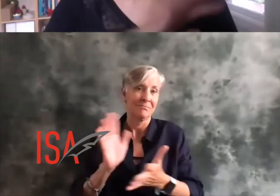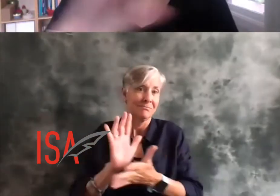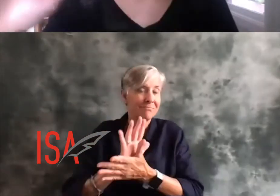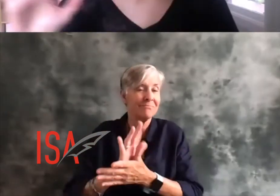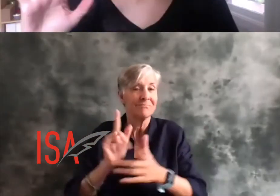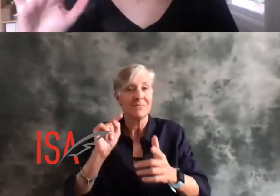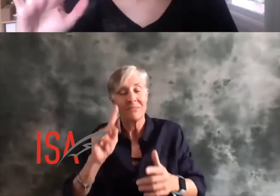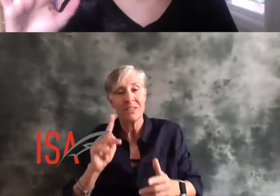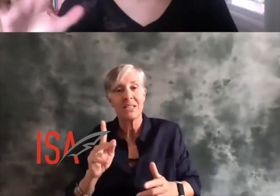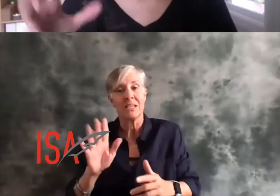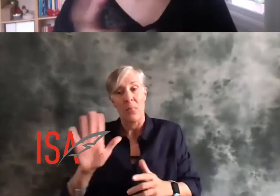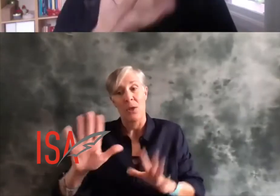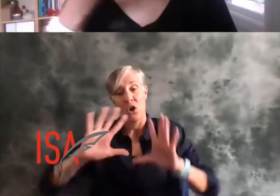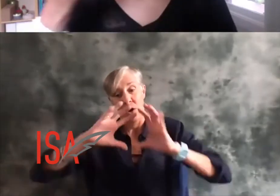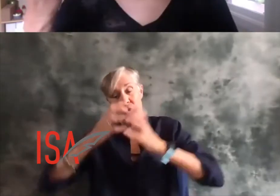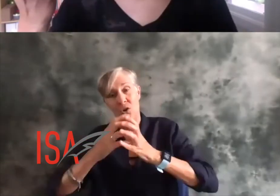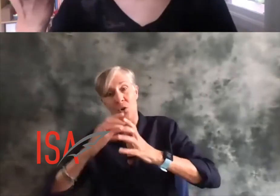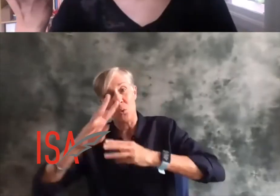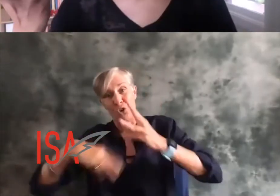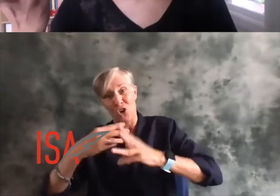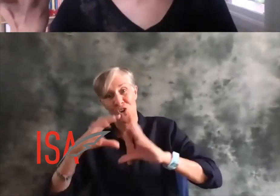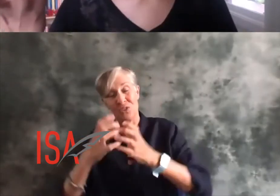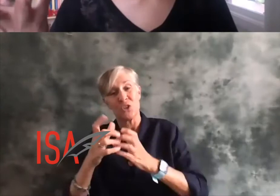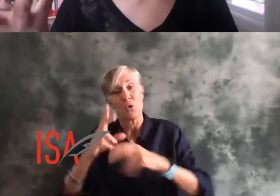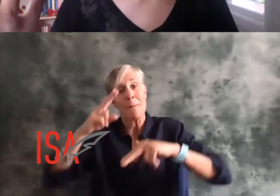just the world that they're in. You're building